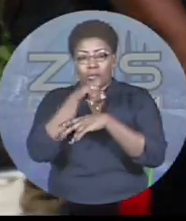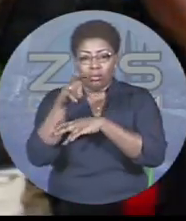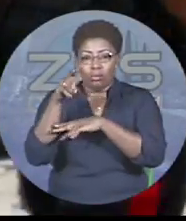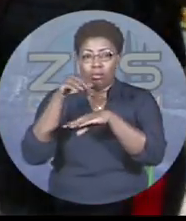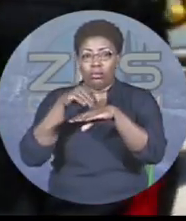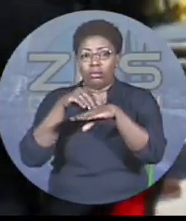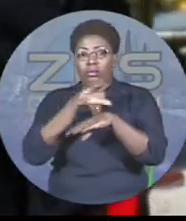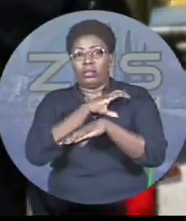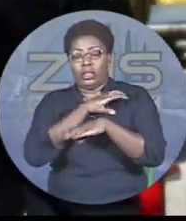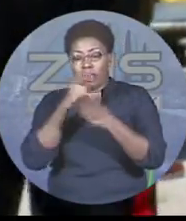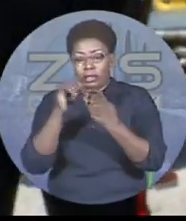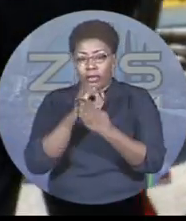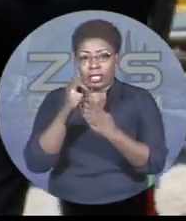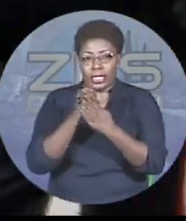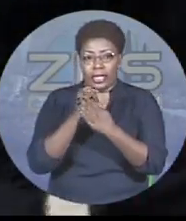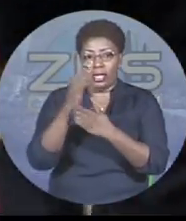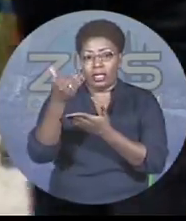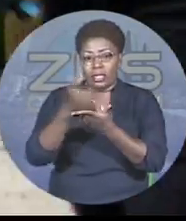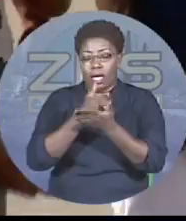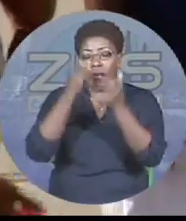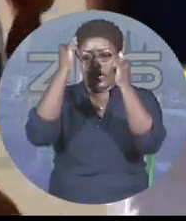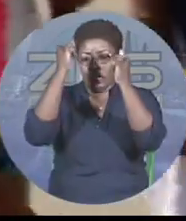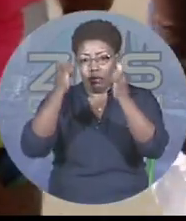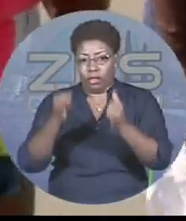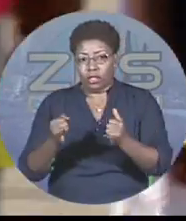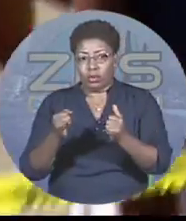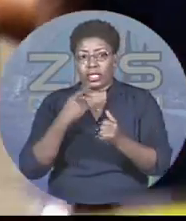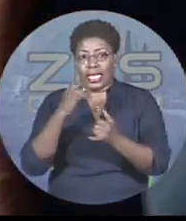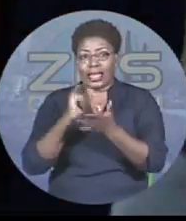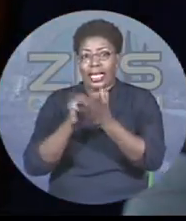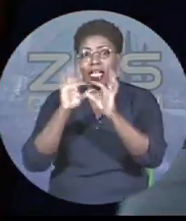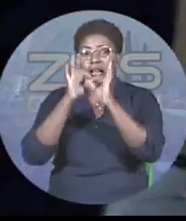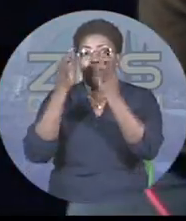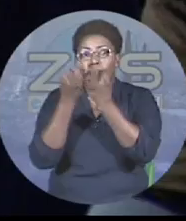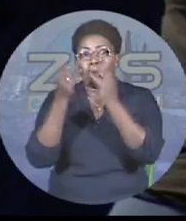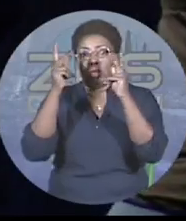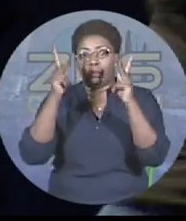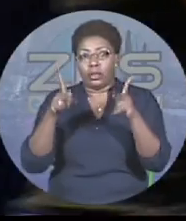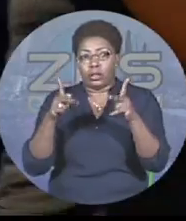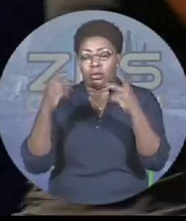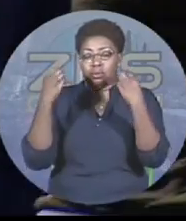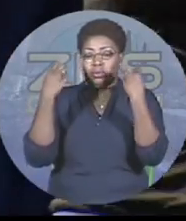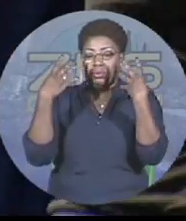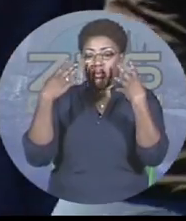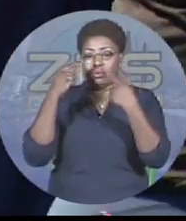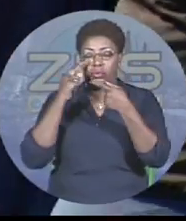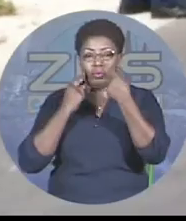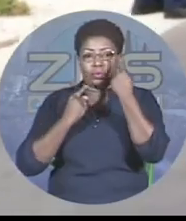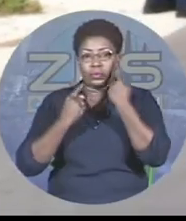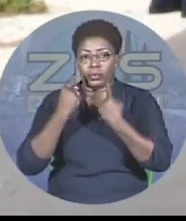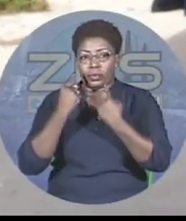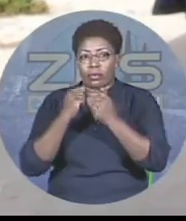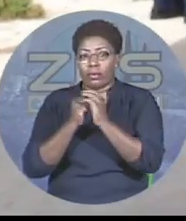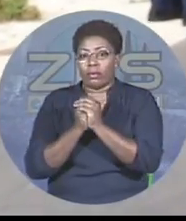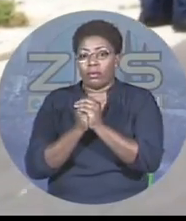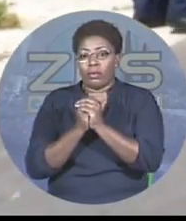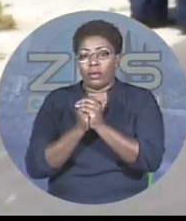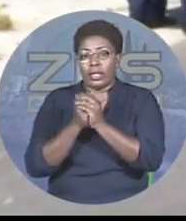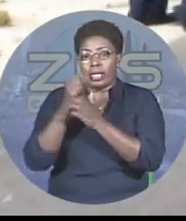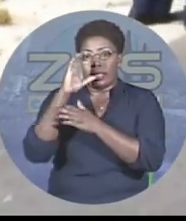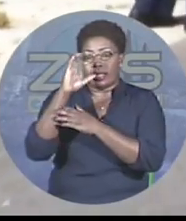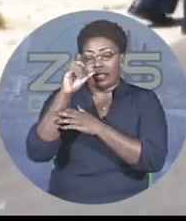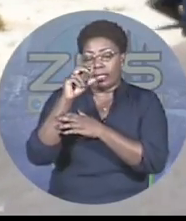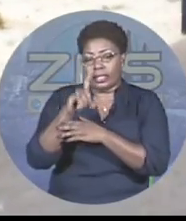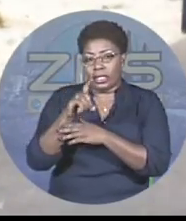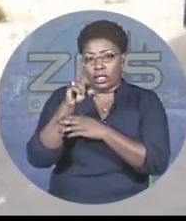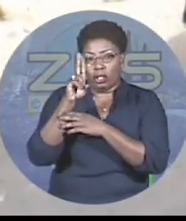initial investigation, while several individuals believed to be family members were overcome with grief. The CDU chief confirmed